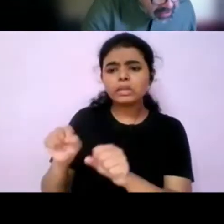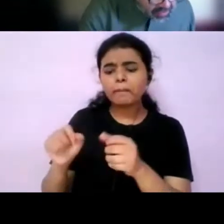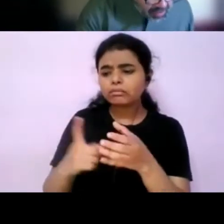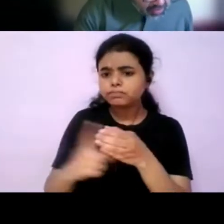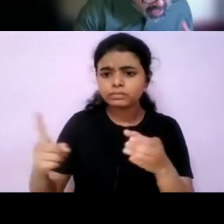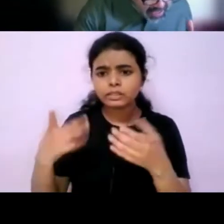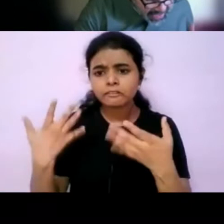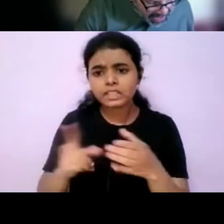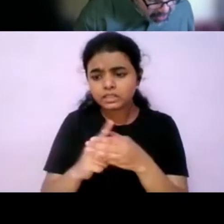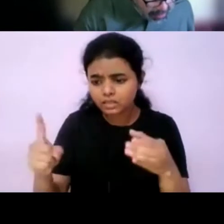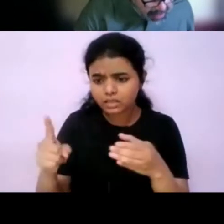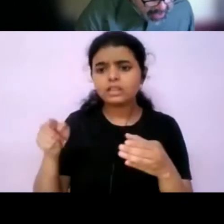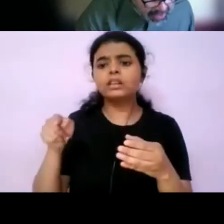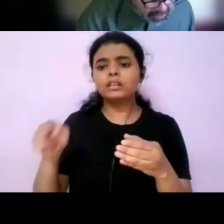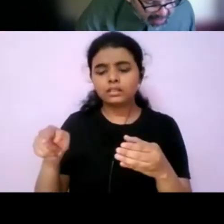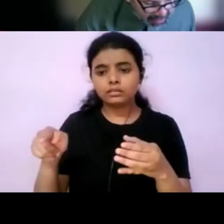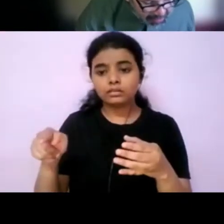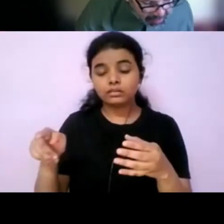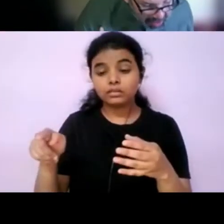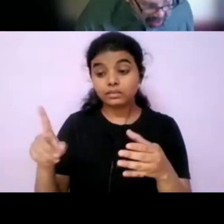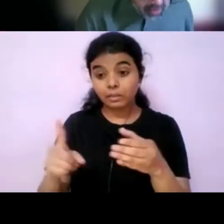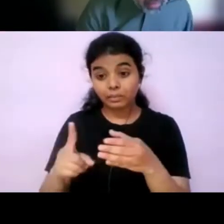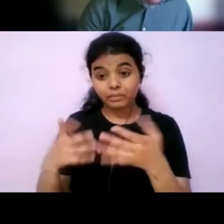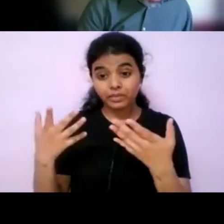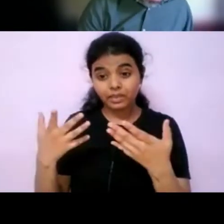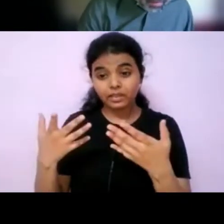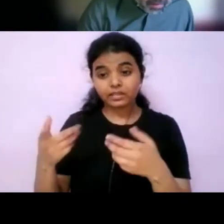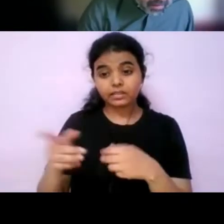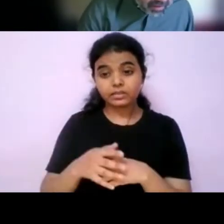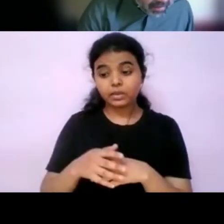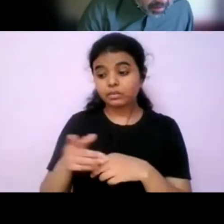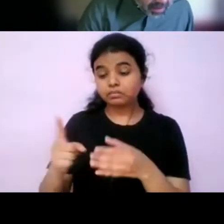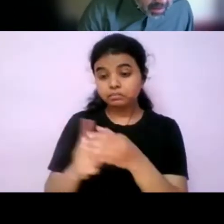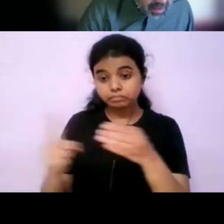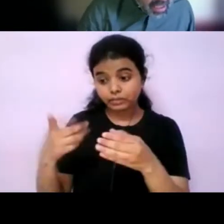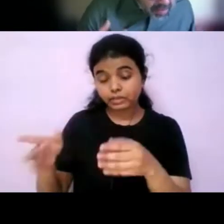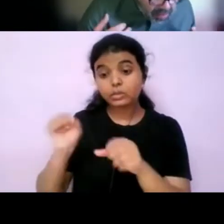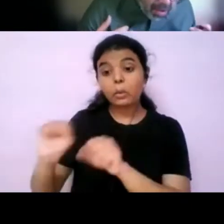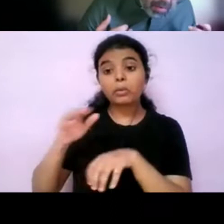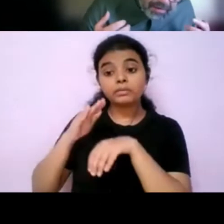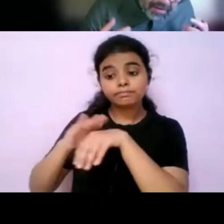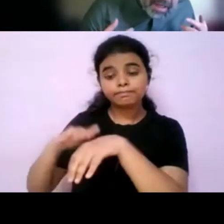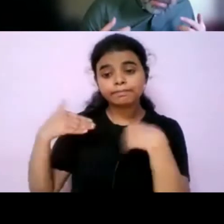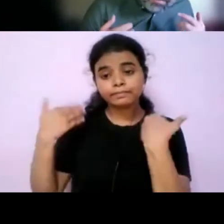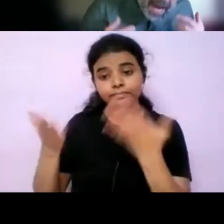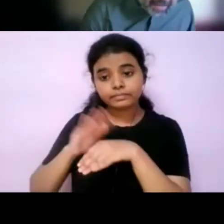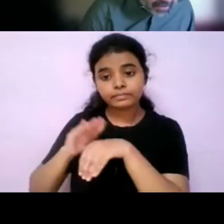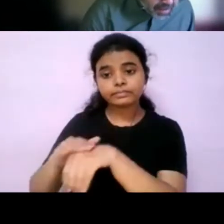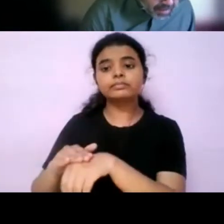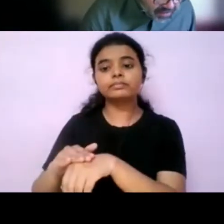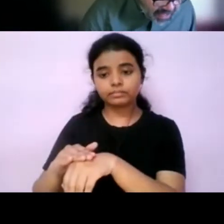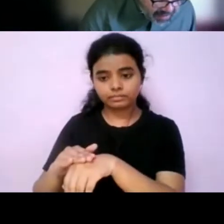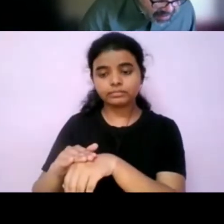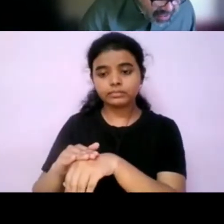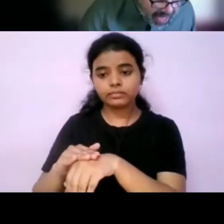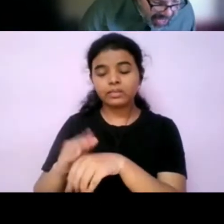An exclusion that cannot be extracted from the overall experience of disablement. But the role of disablism has to